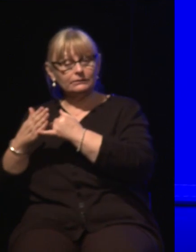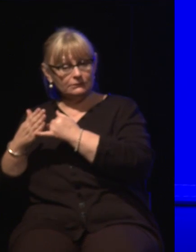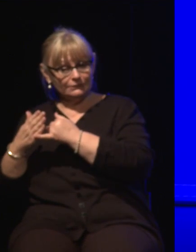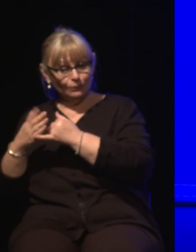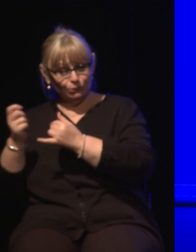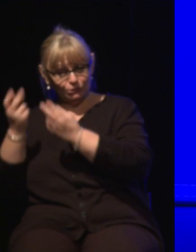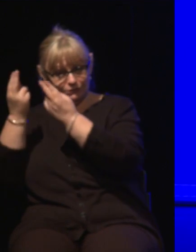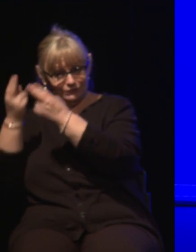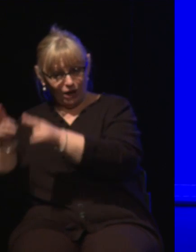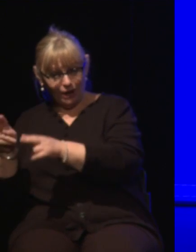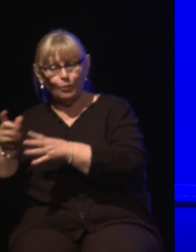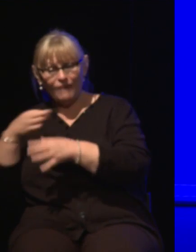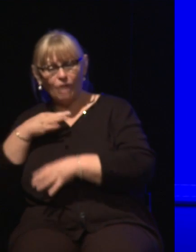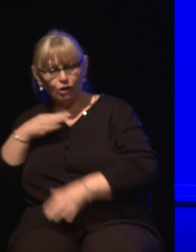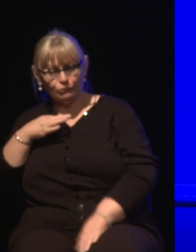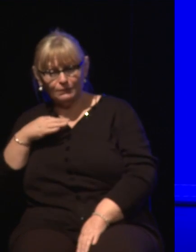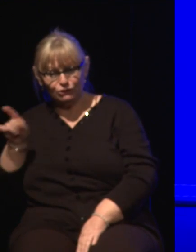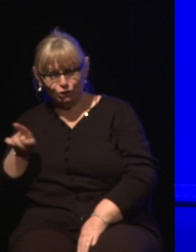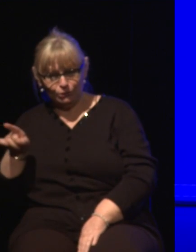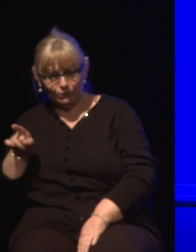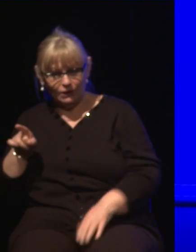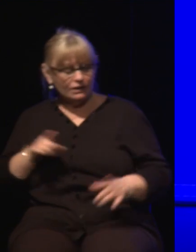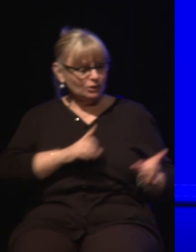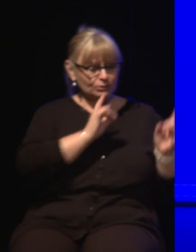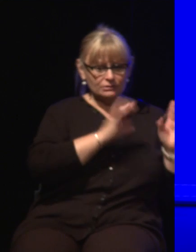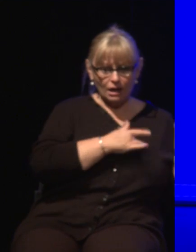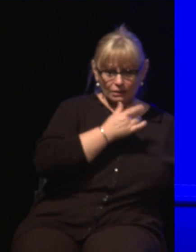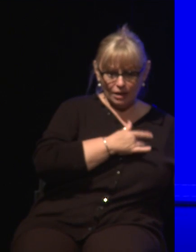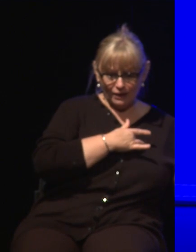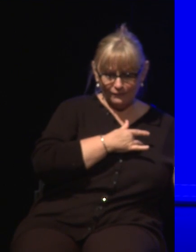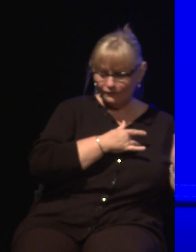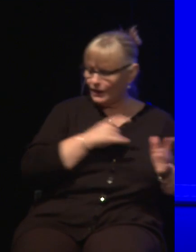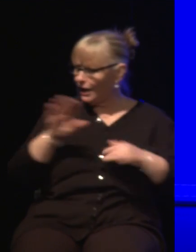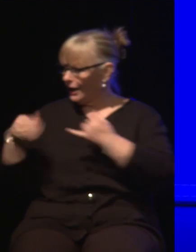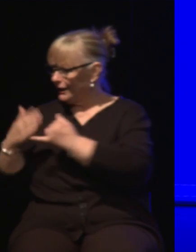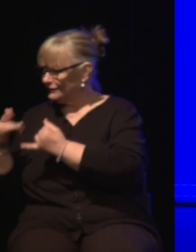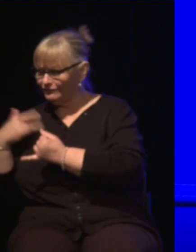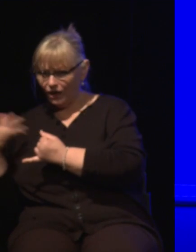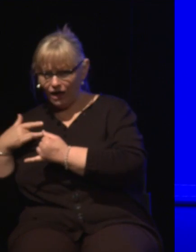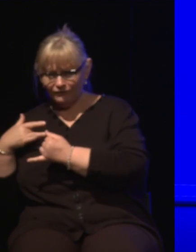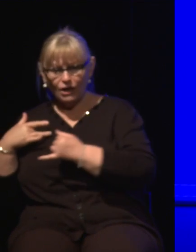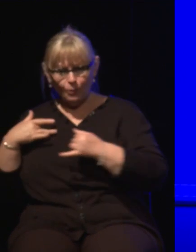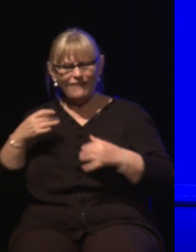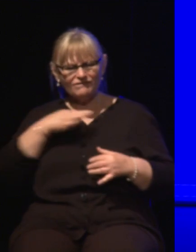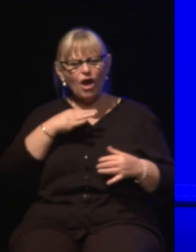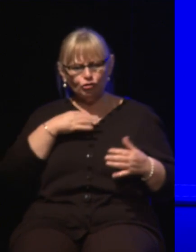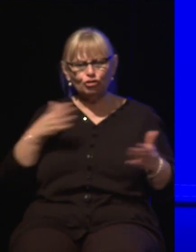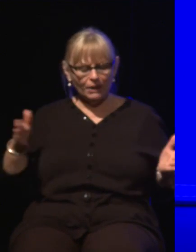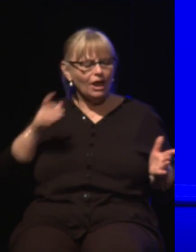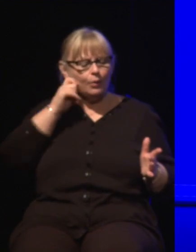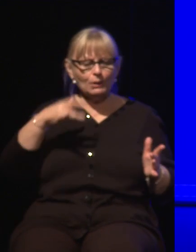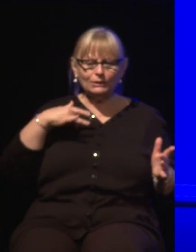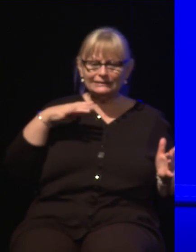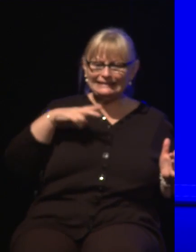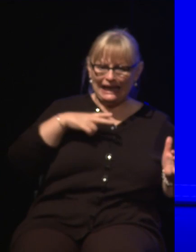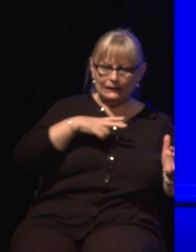beginning of our lives and at the end of our lives, we have these pretty predictable periods when we're going to need the support